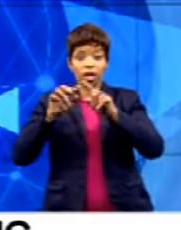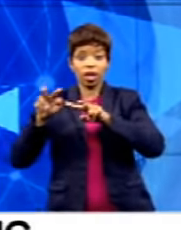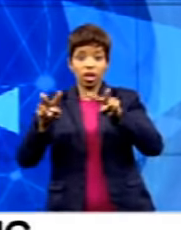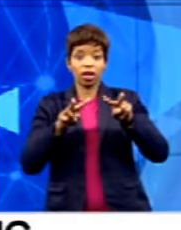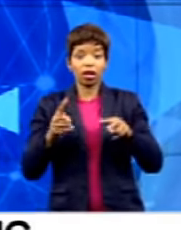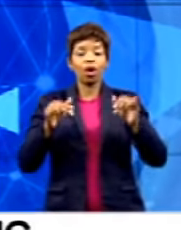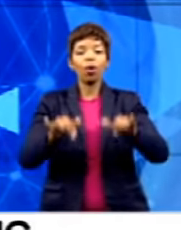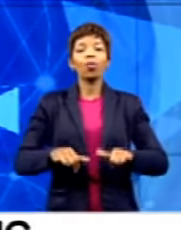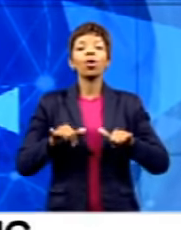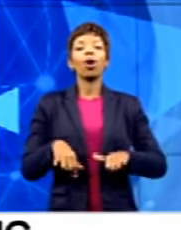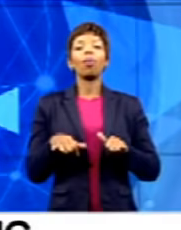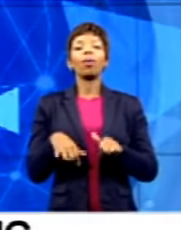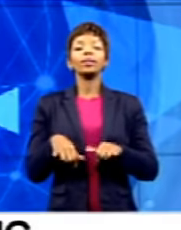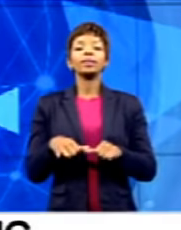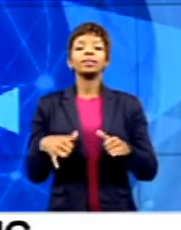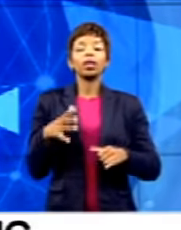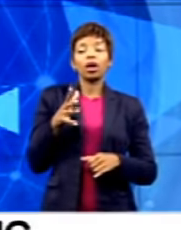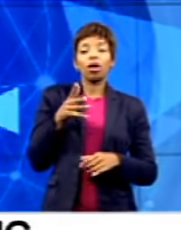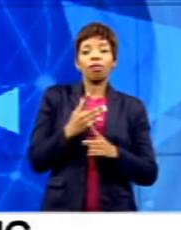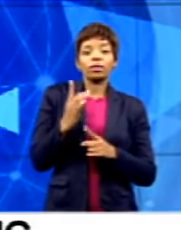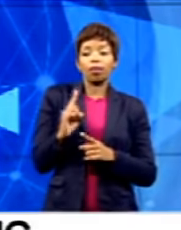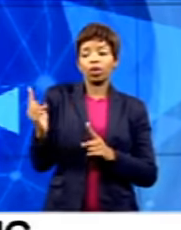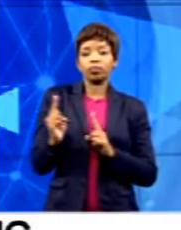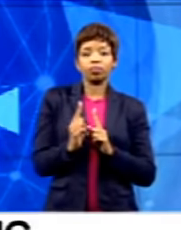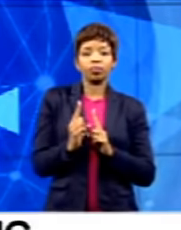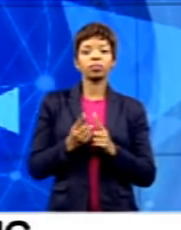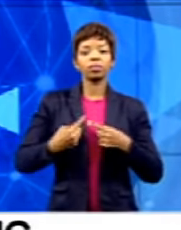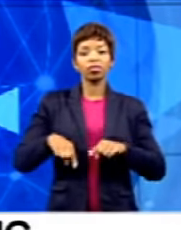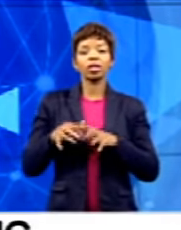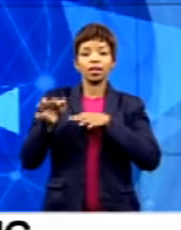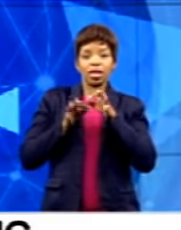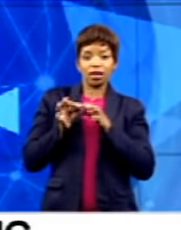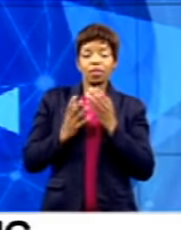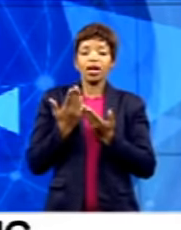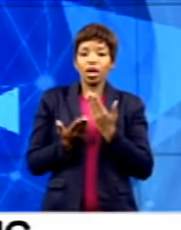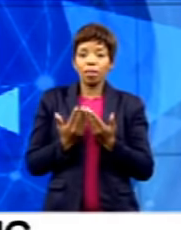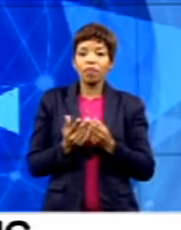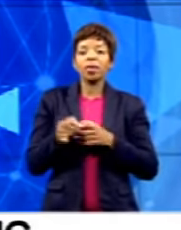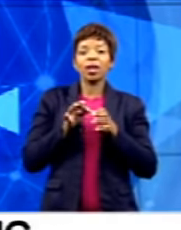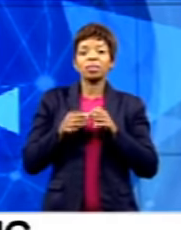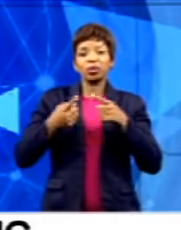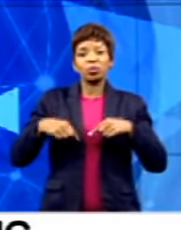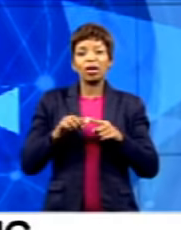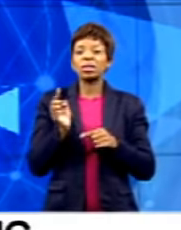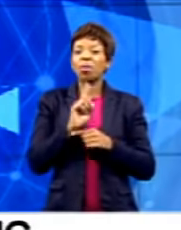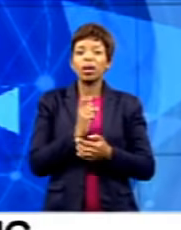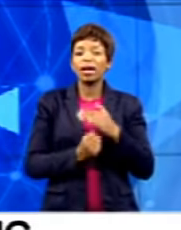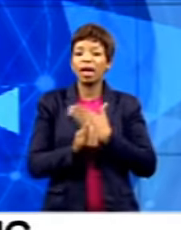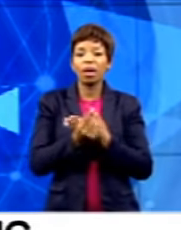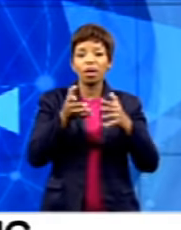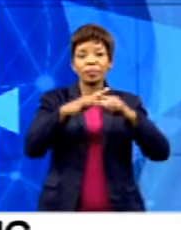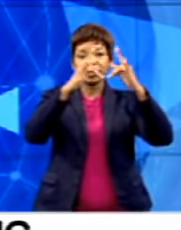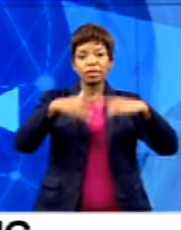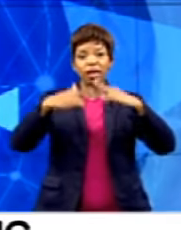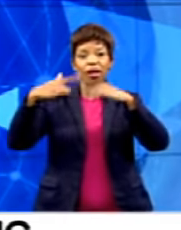she'll pop in any moment now and have a chat to us and probably walk us through how they're expecting to do the testing. But this clinic seems to be set up, as you can see